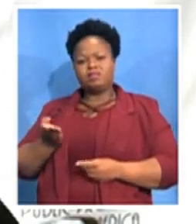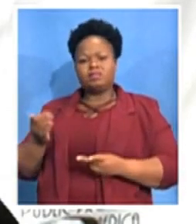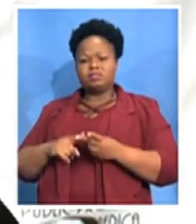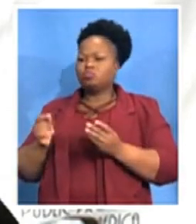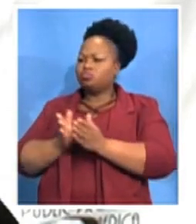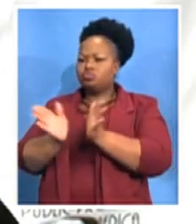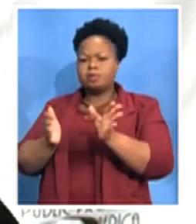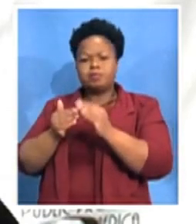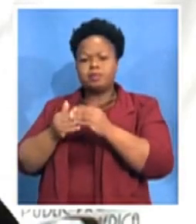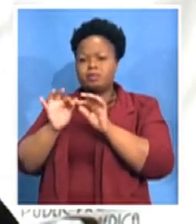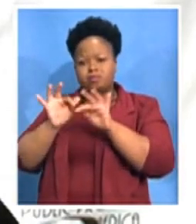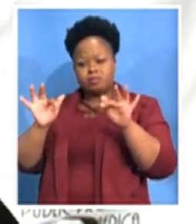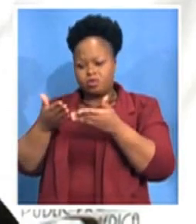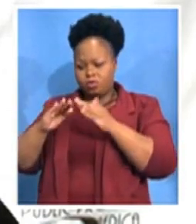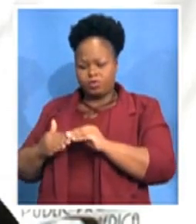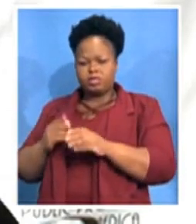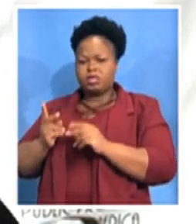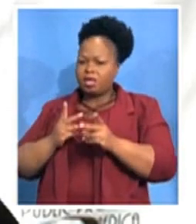to the hospital staff.